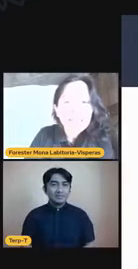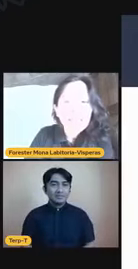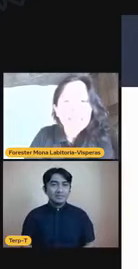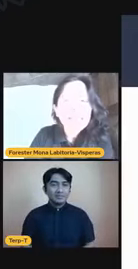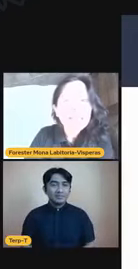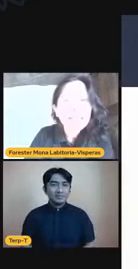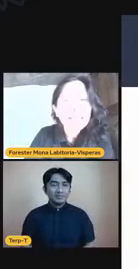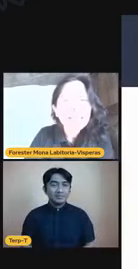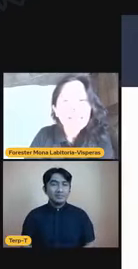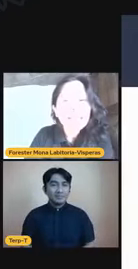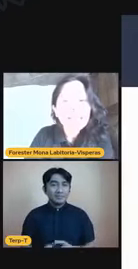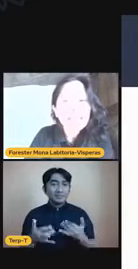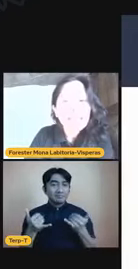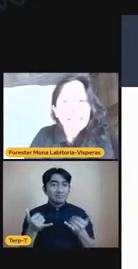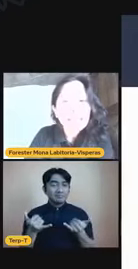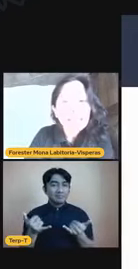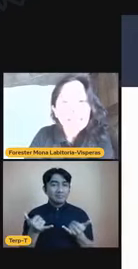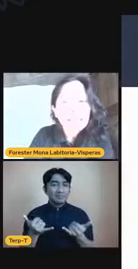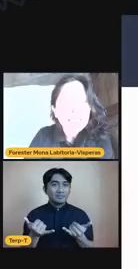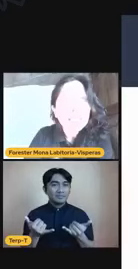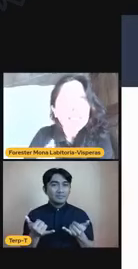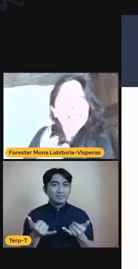In this case,